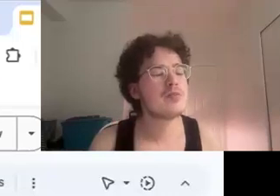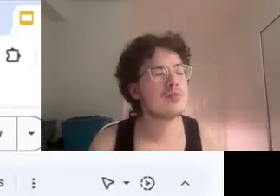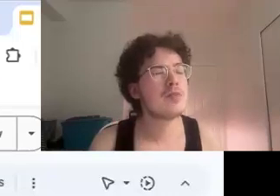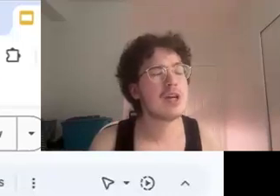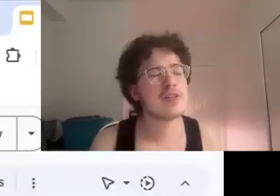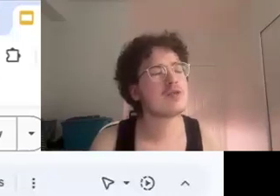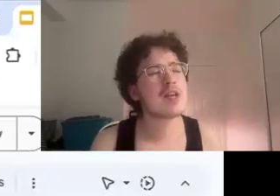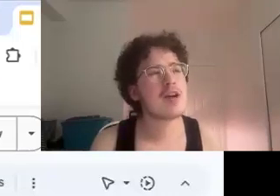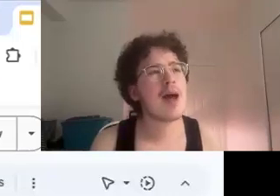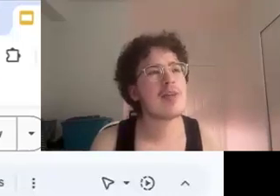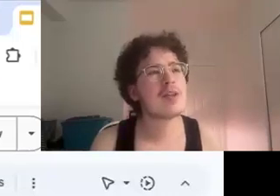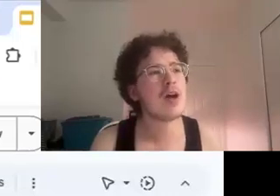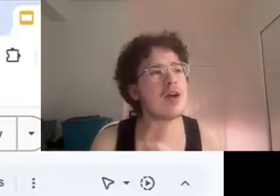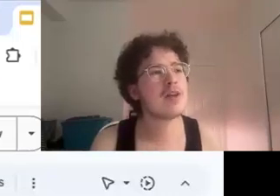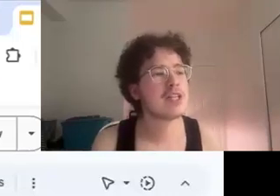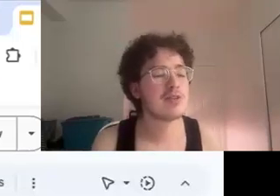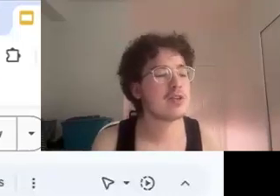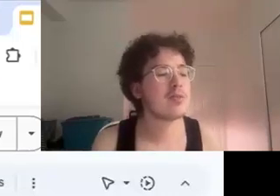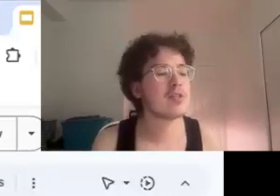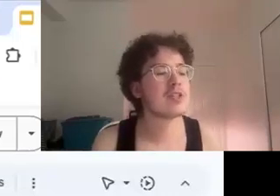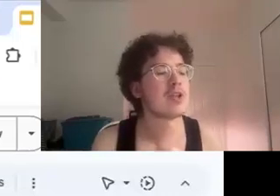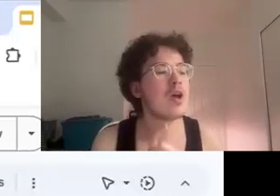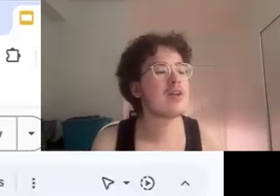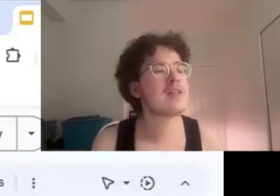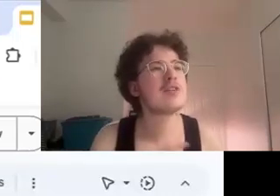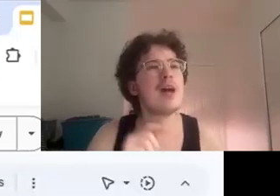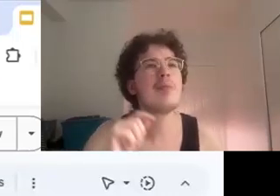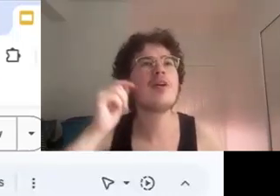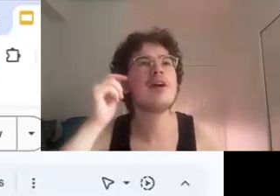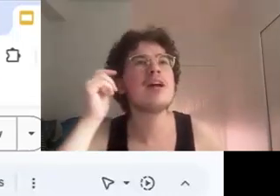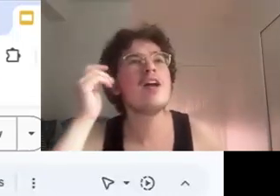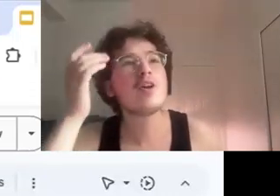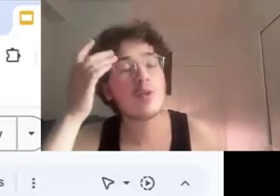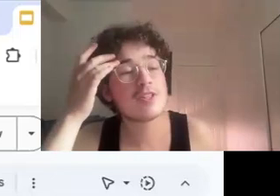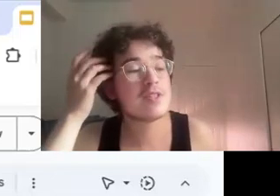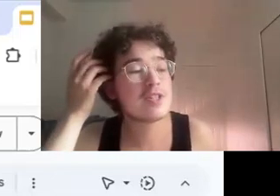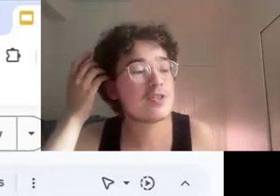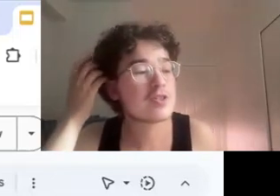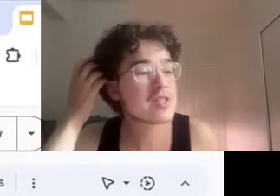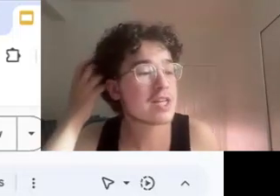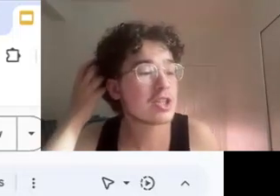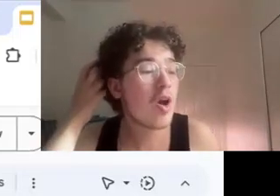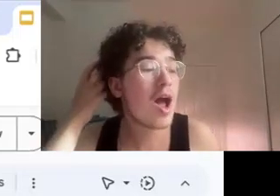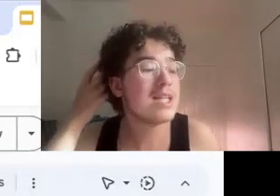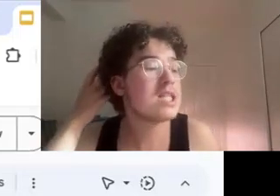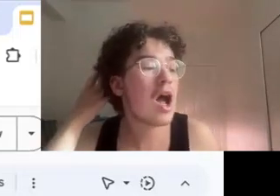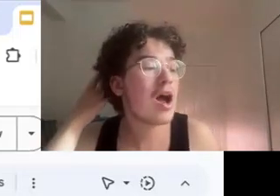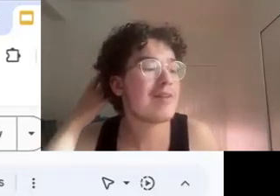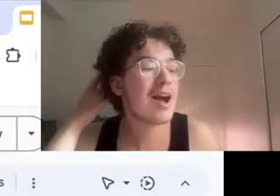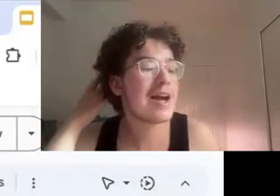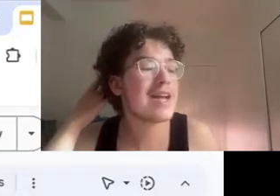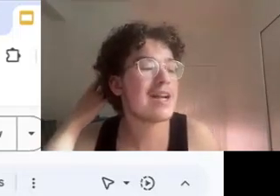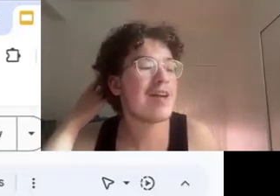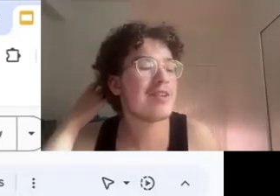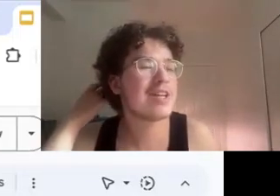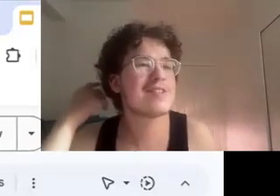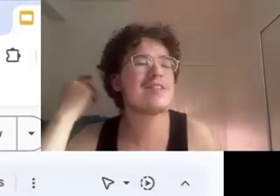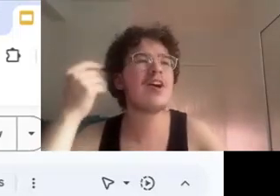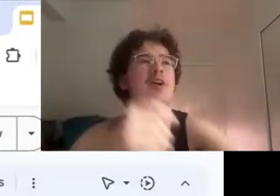Anyways, so I'm curious about if there was any interplay between the mandate of the